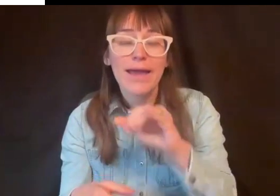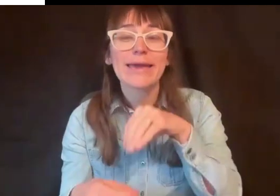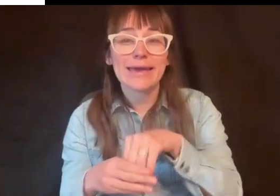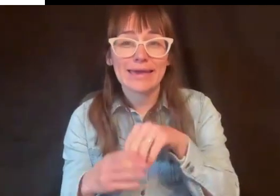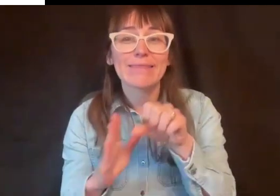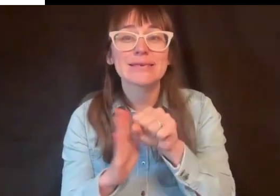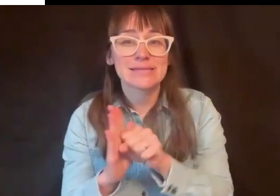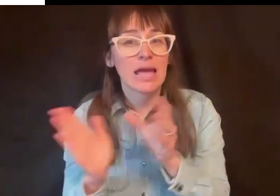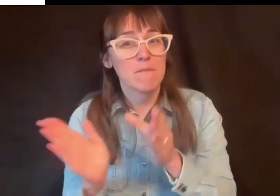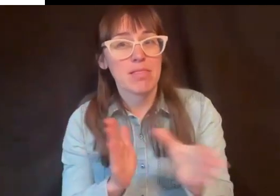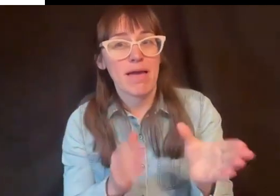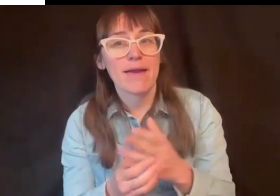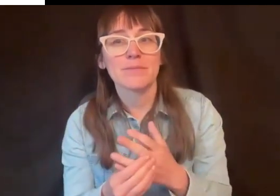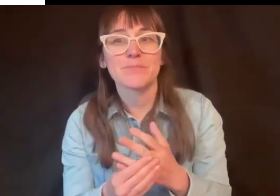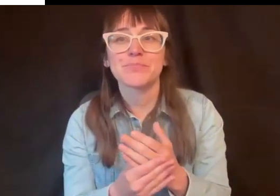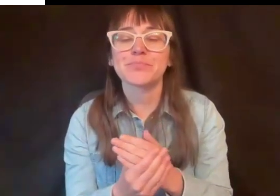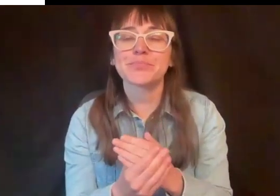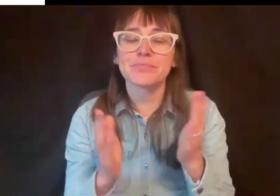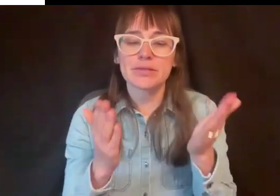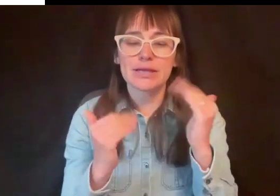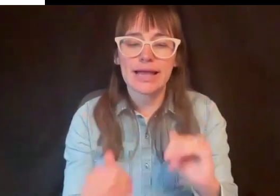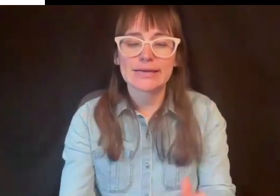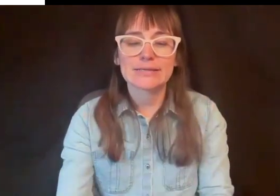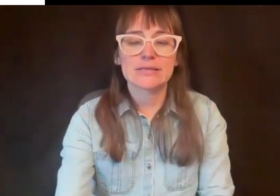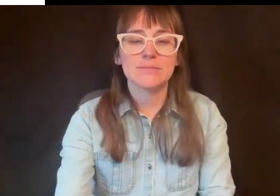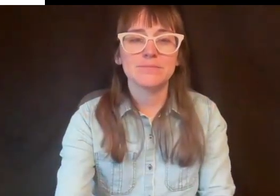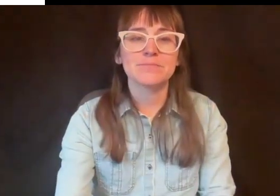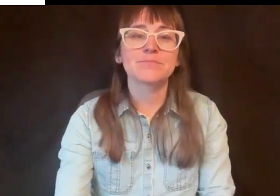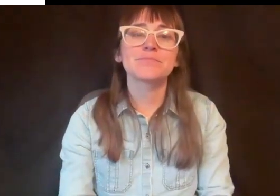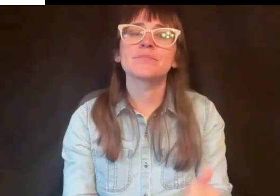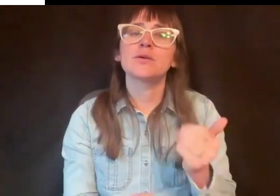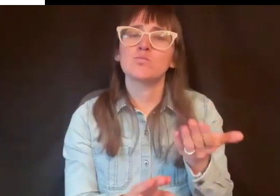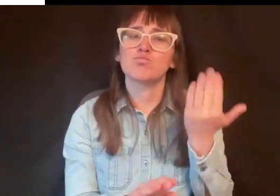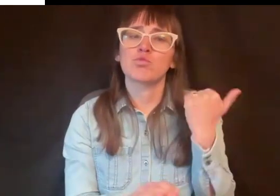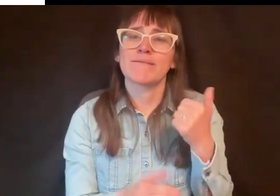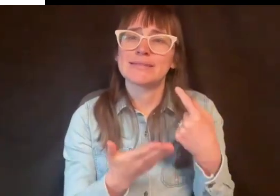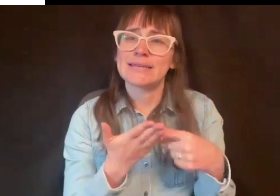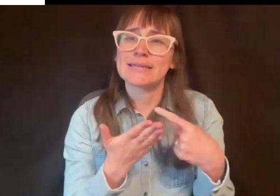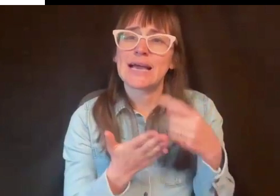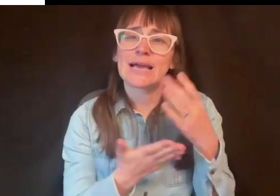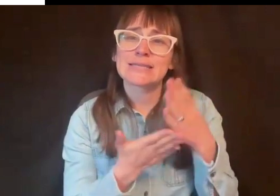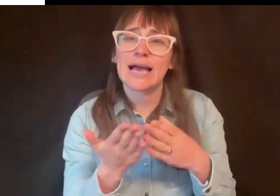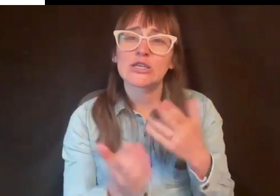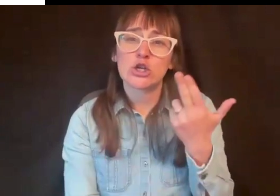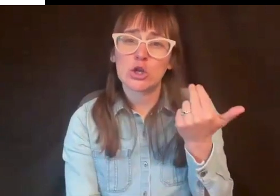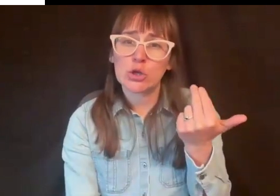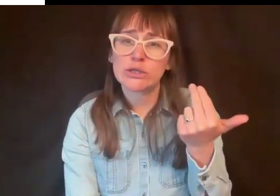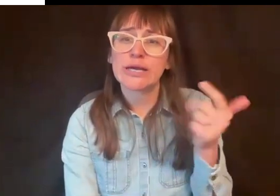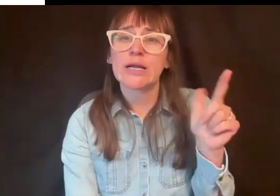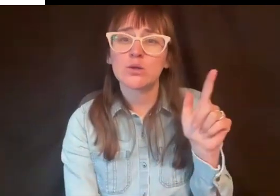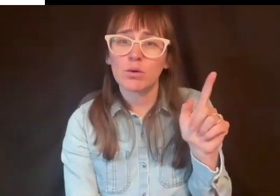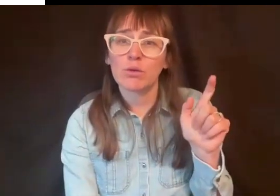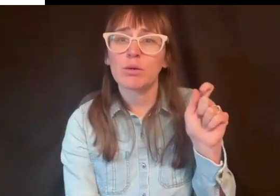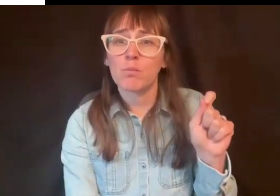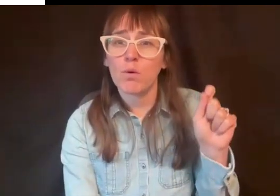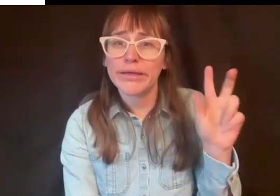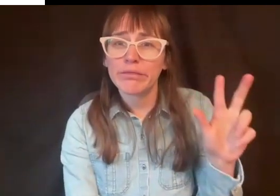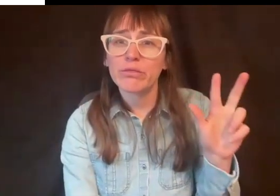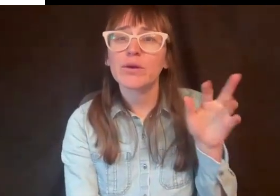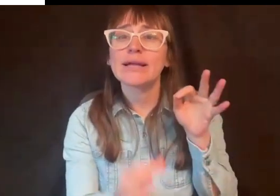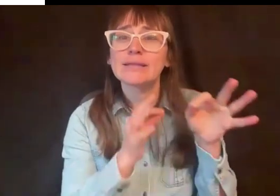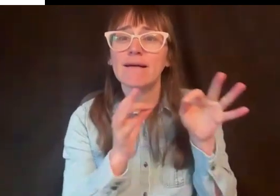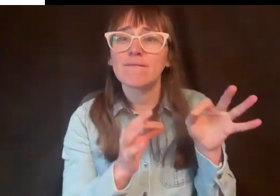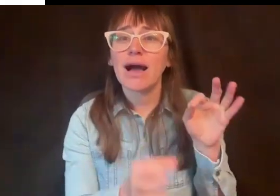Next slide. As previously discussed, Section 1321.3 defines